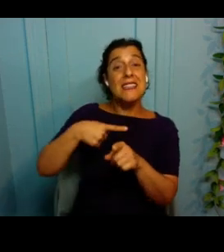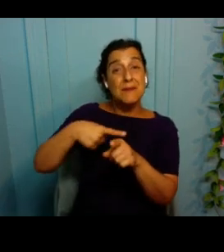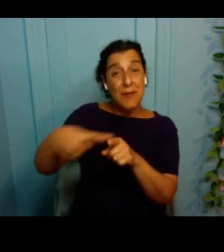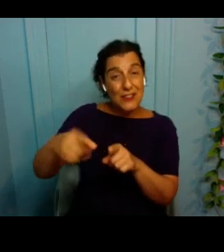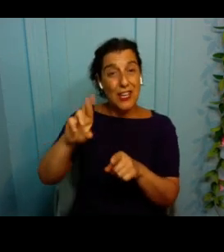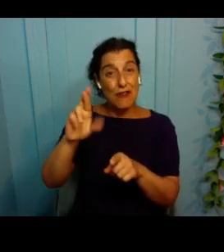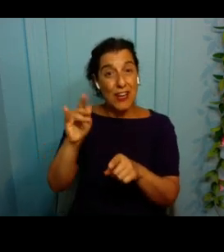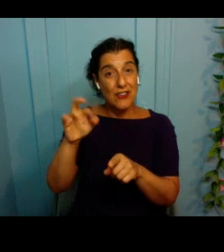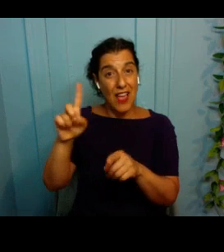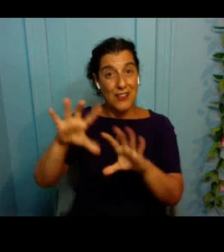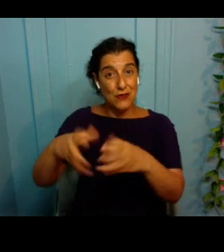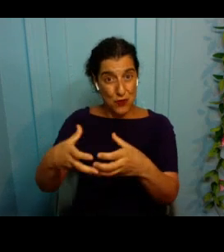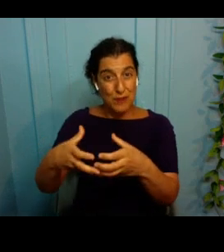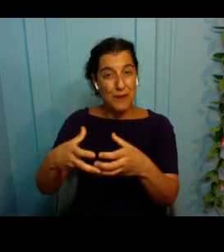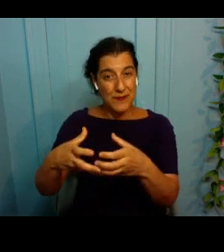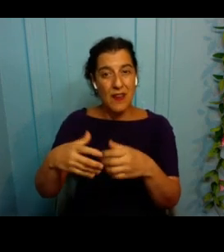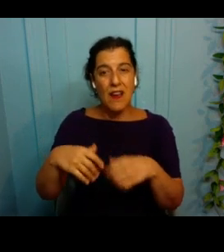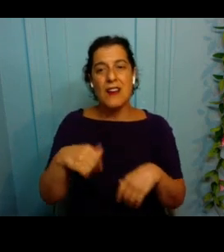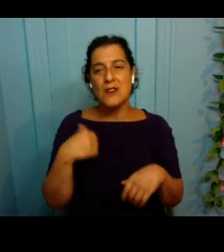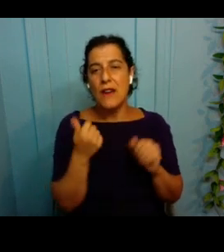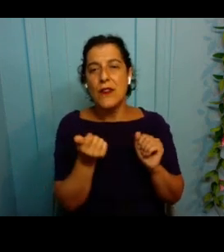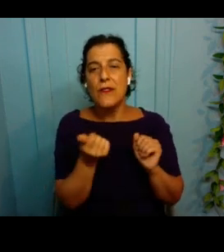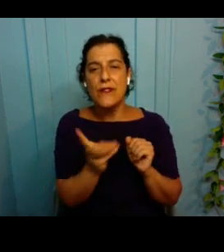ideologies. And so I have a few